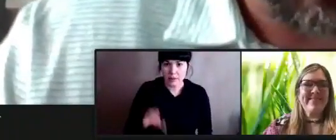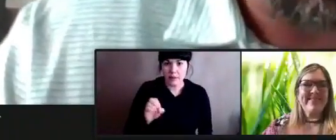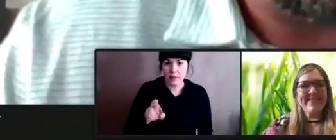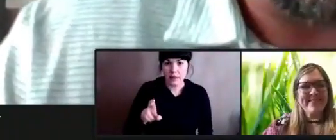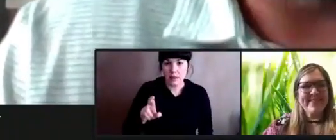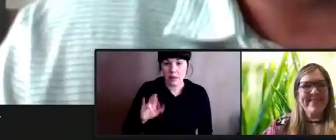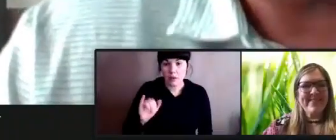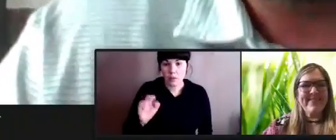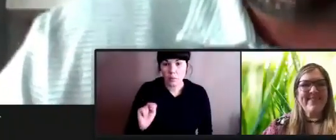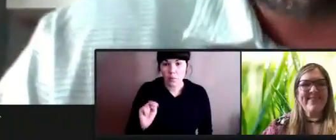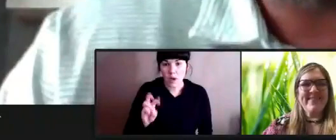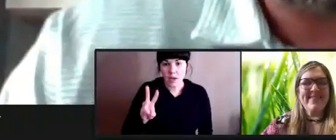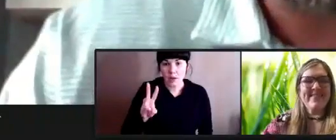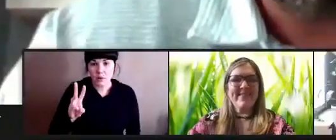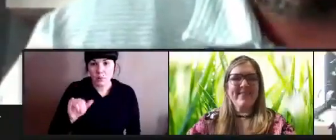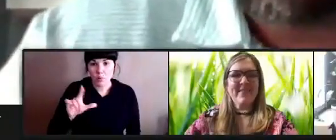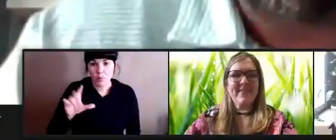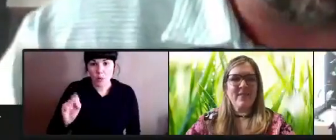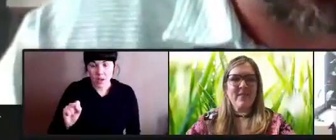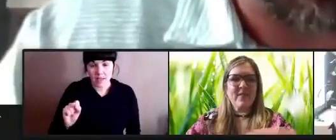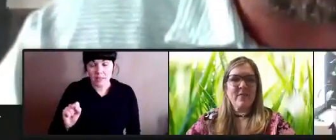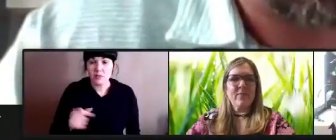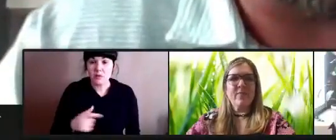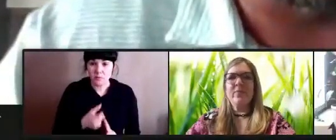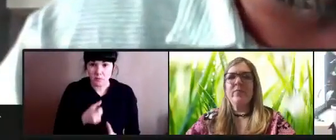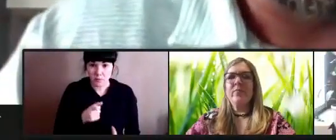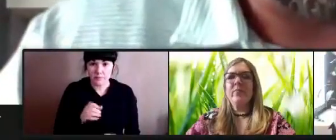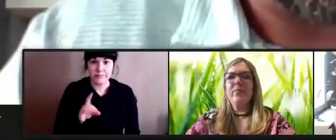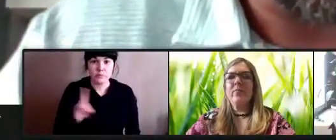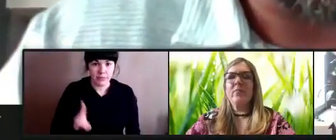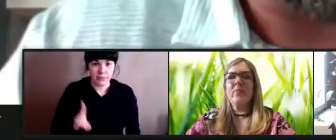have representation from DPSCD. I know we're a little bit